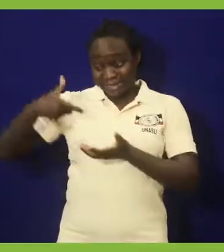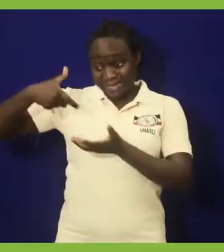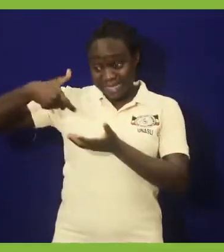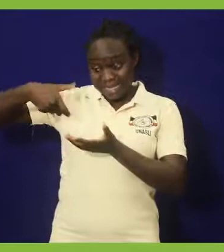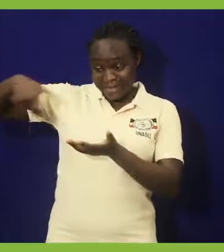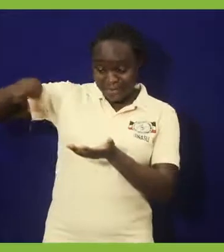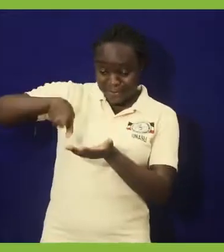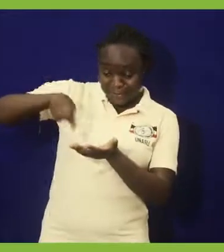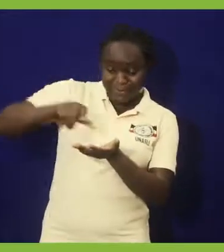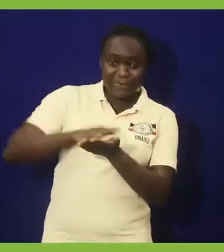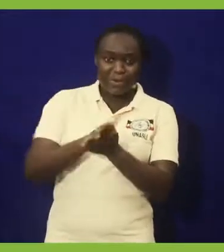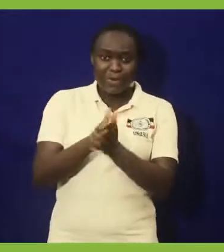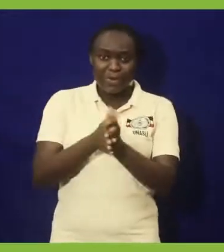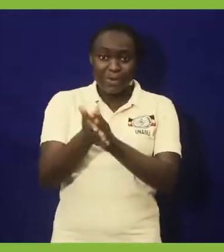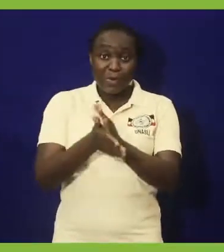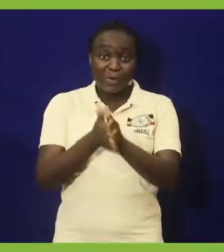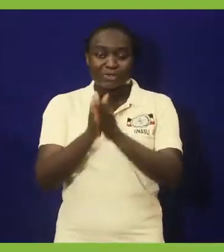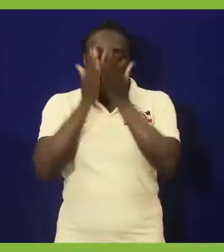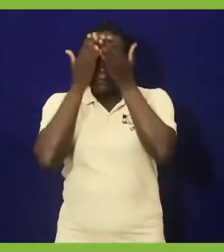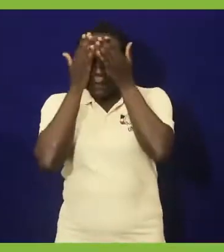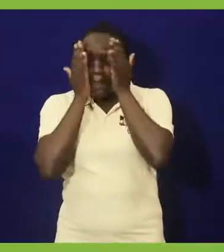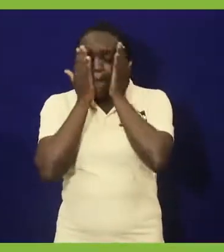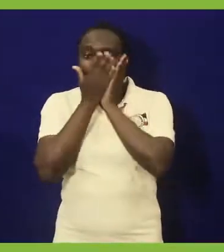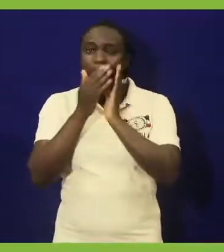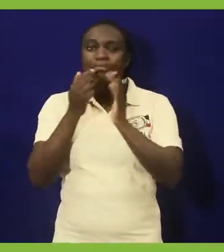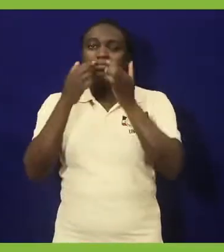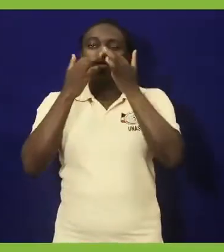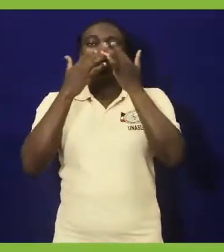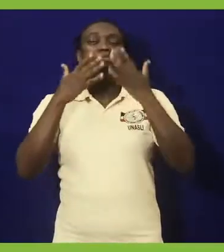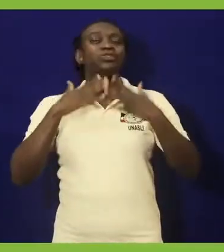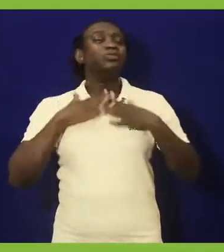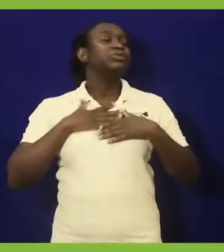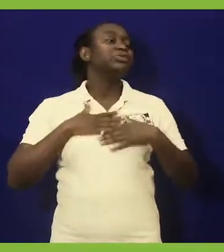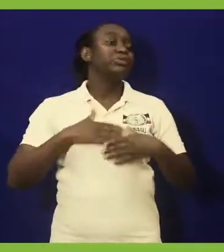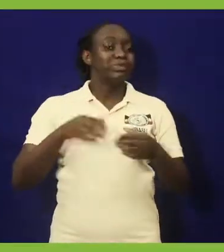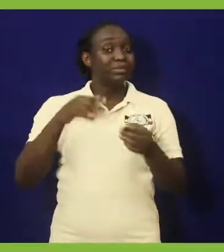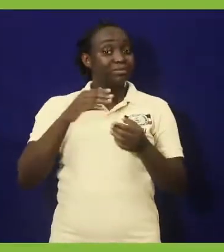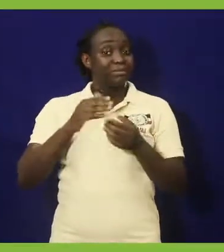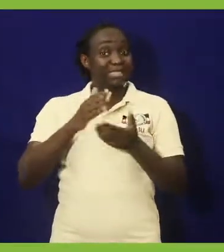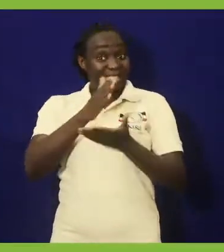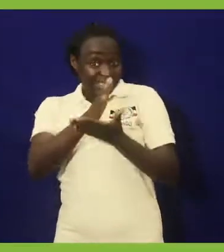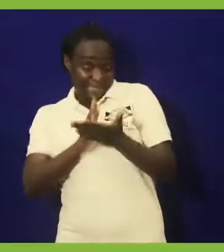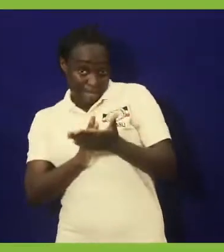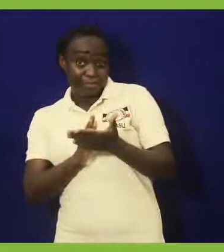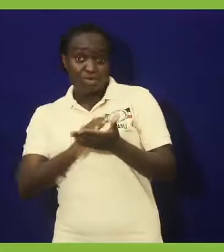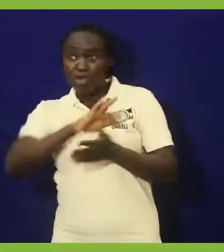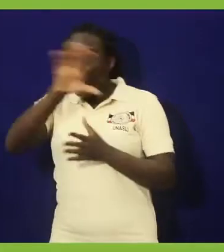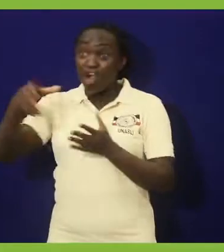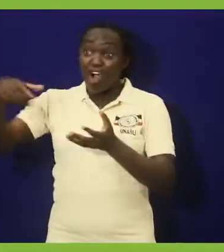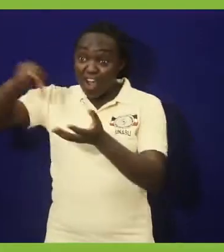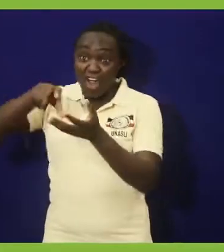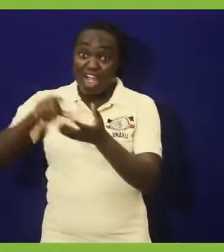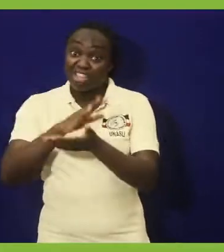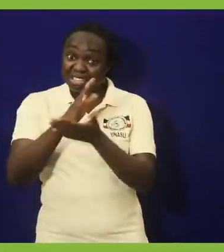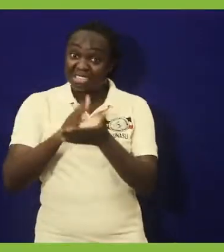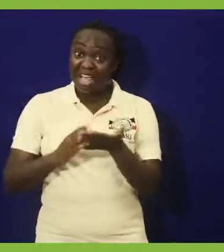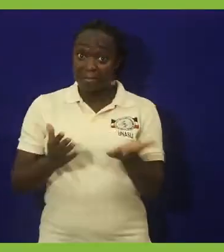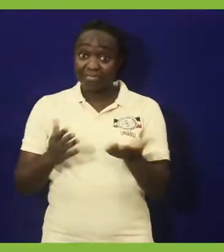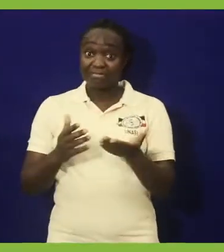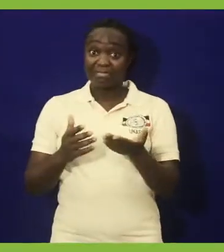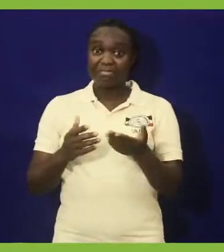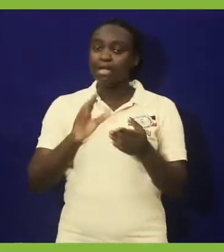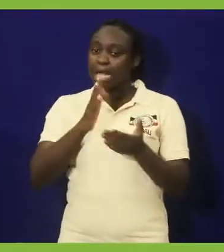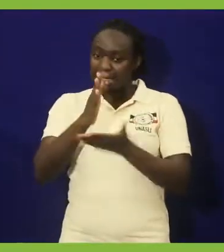that make you smell nicely, some of them, not all of them, some of them are